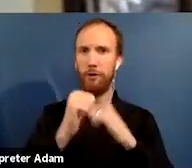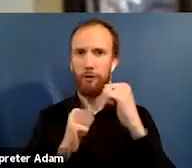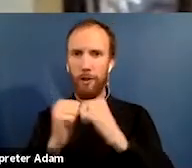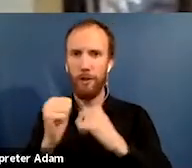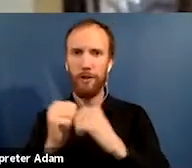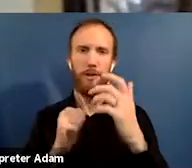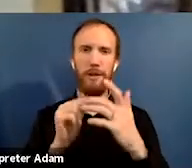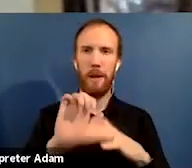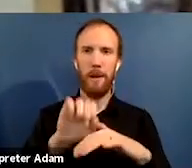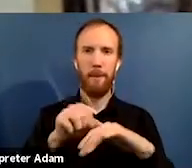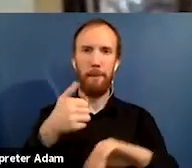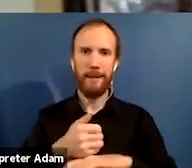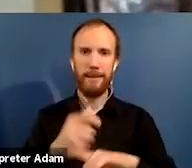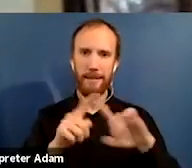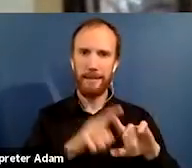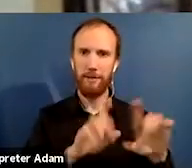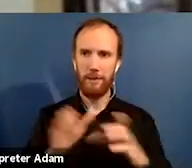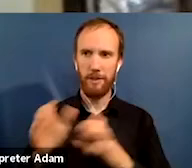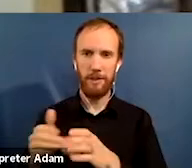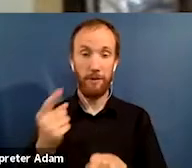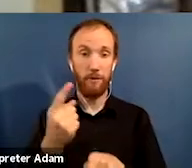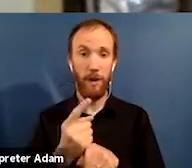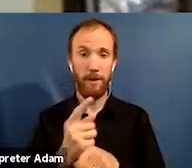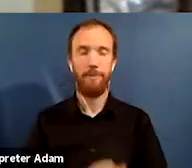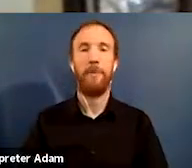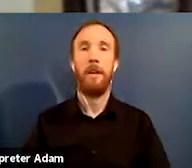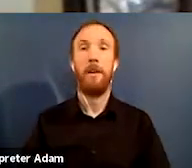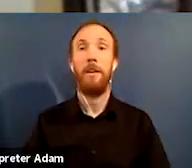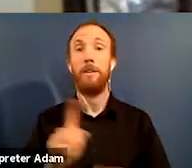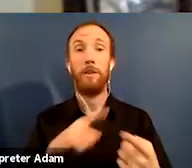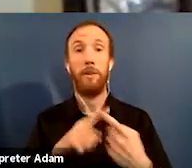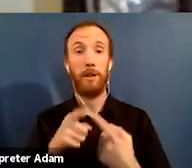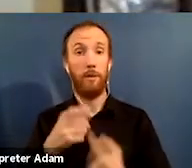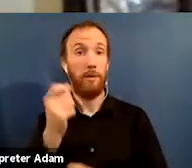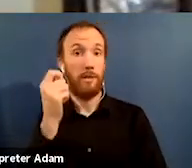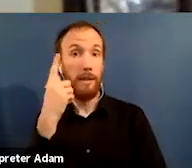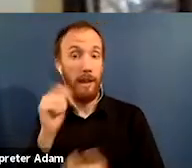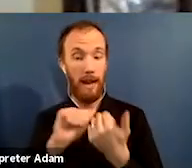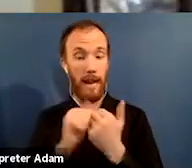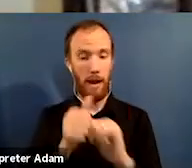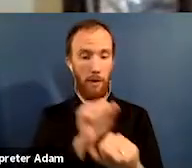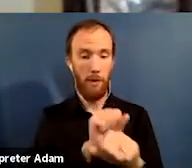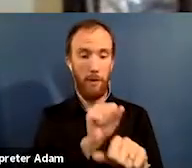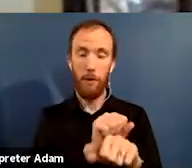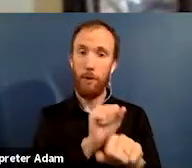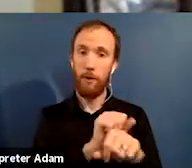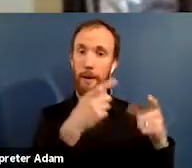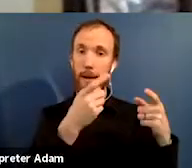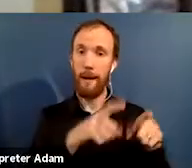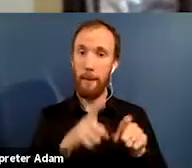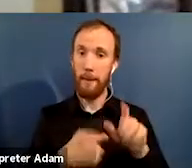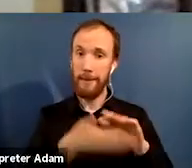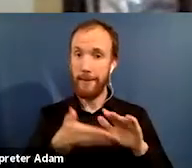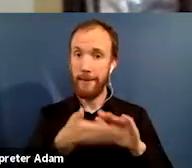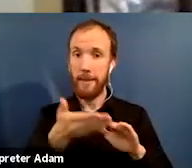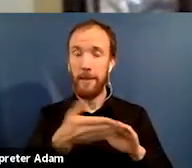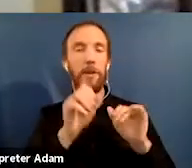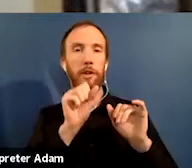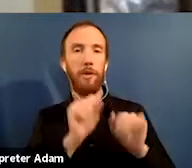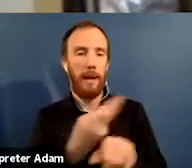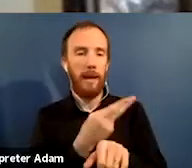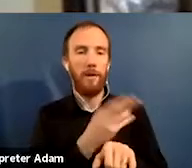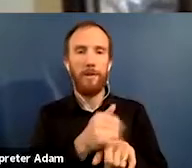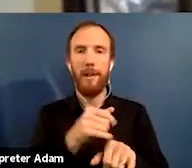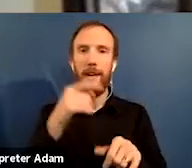right? And so once you have this understanding of how work happens, you can actually use this to direct